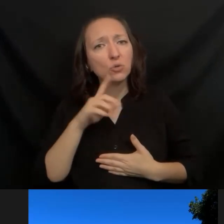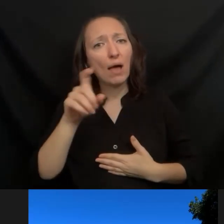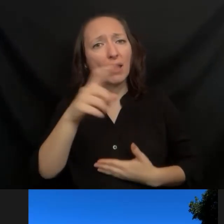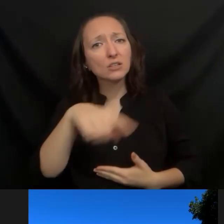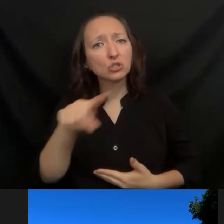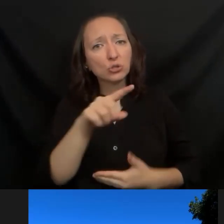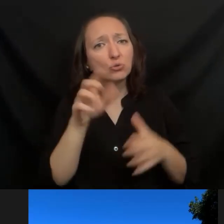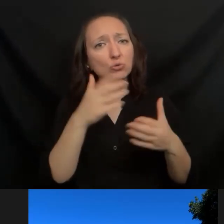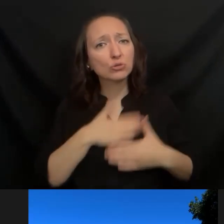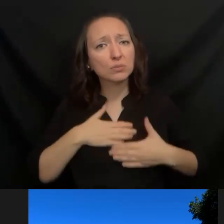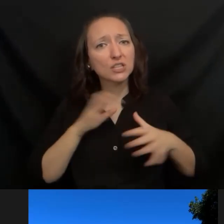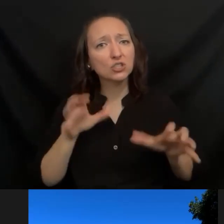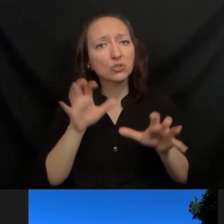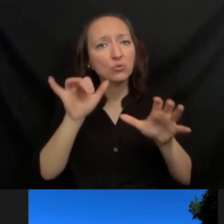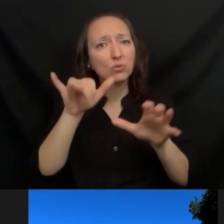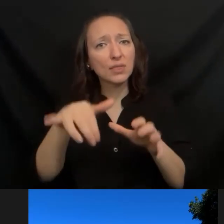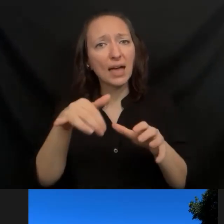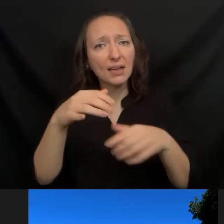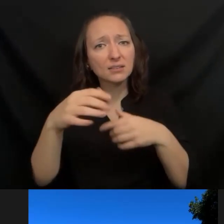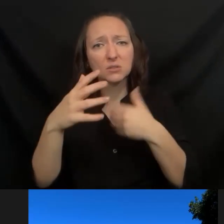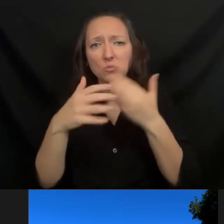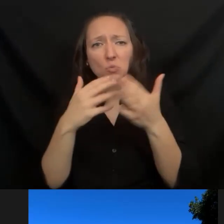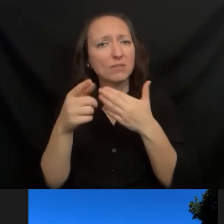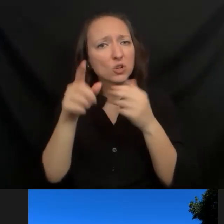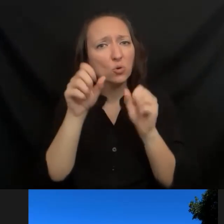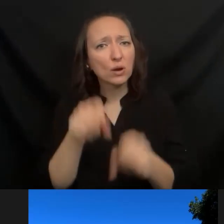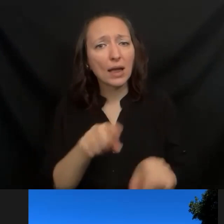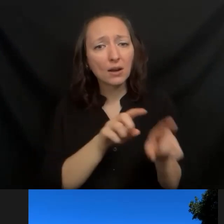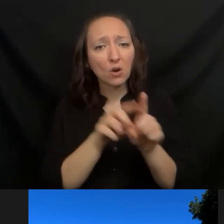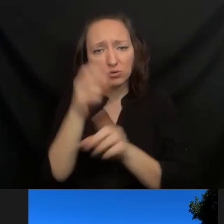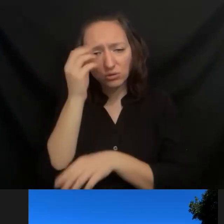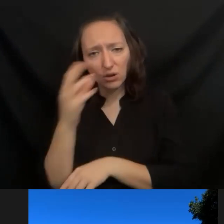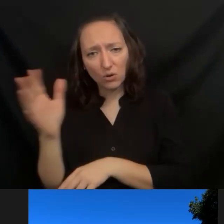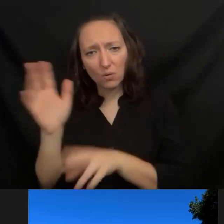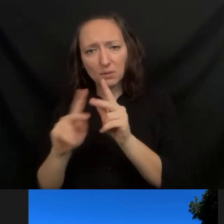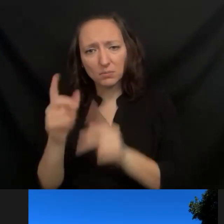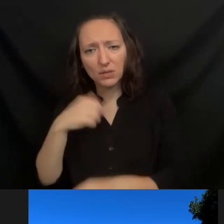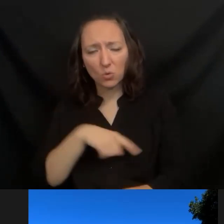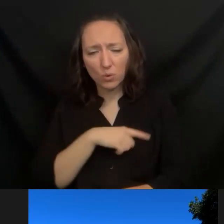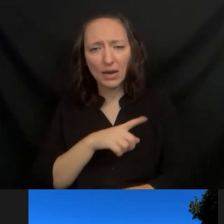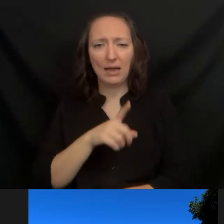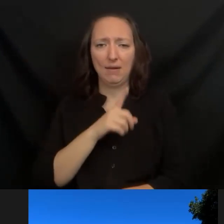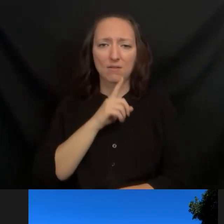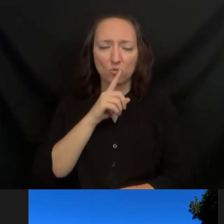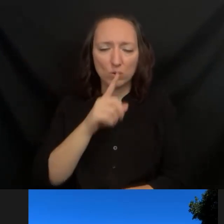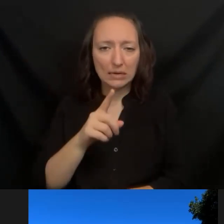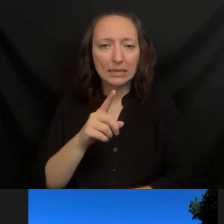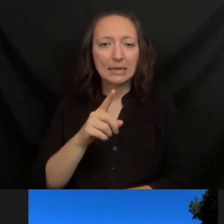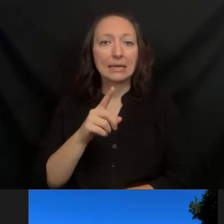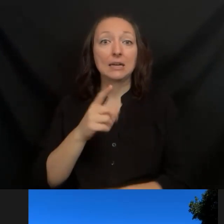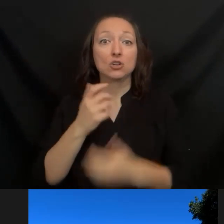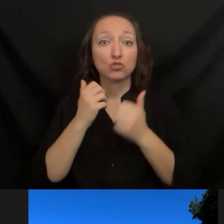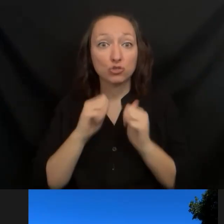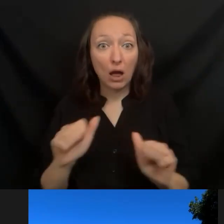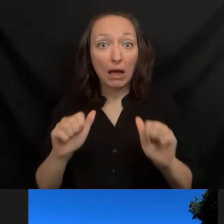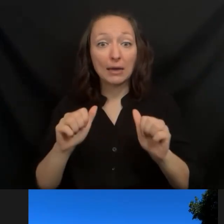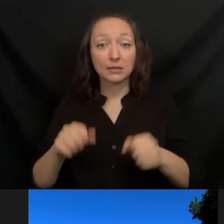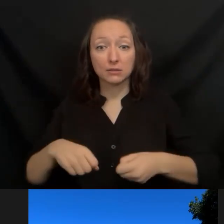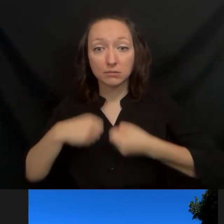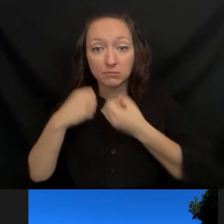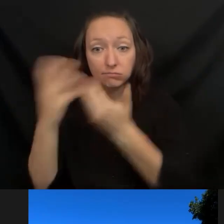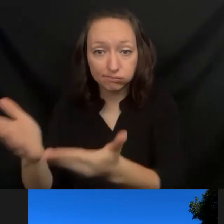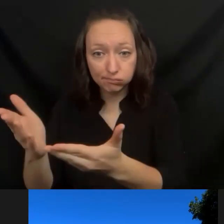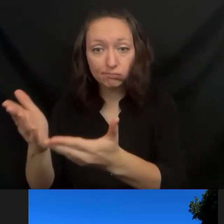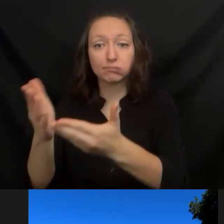and also to make sure that people know that we've been very aggressive about putting resources out there, door hangs with